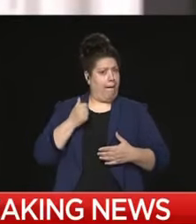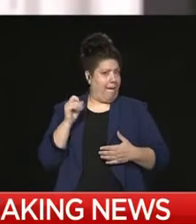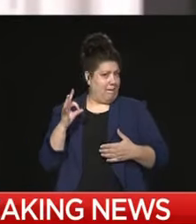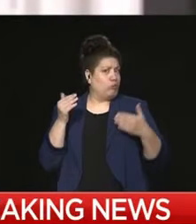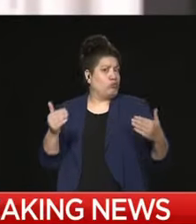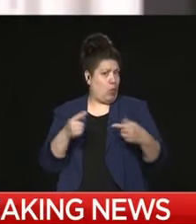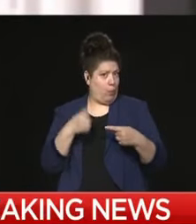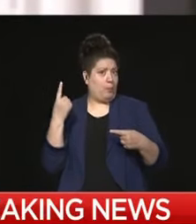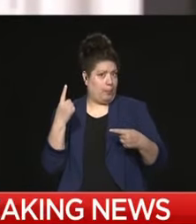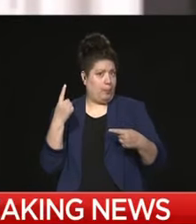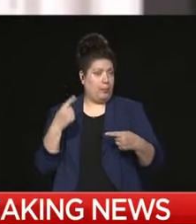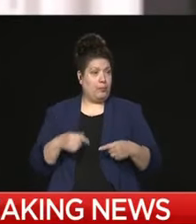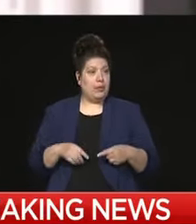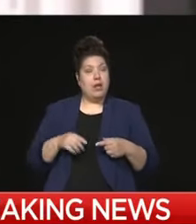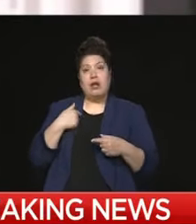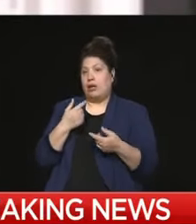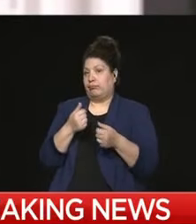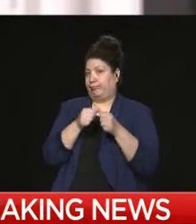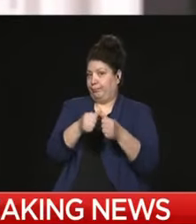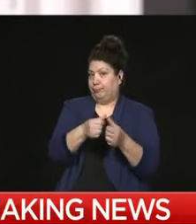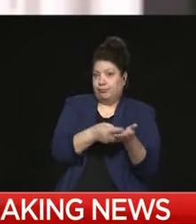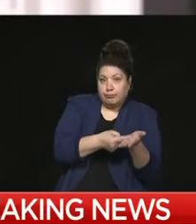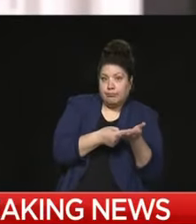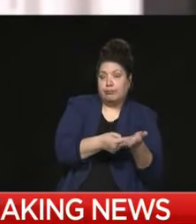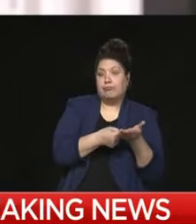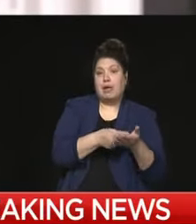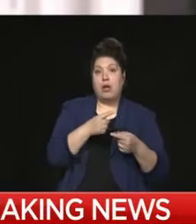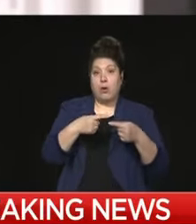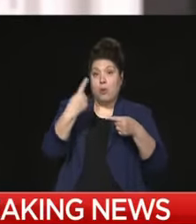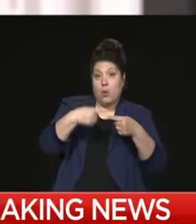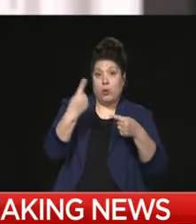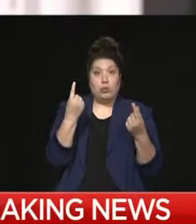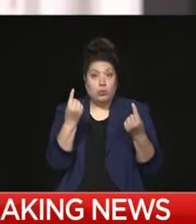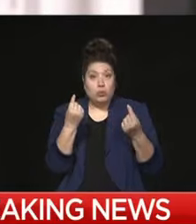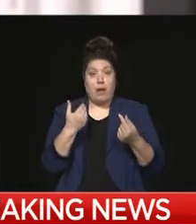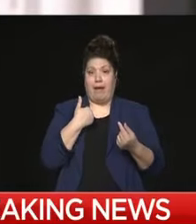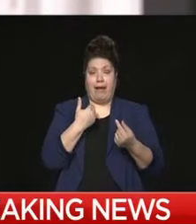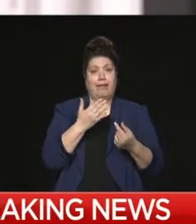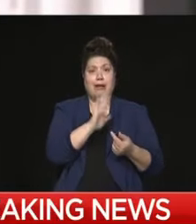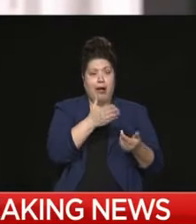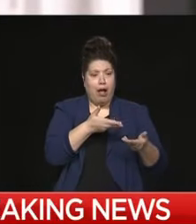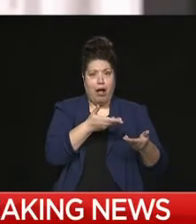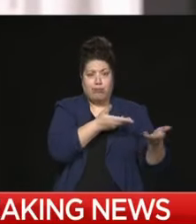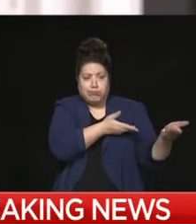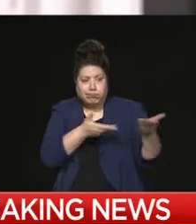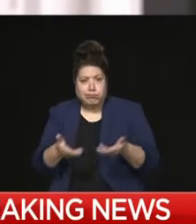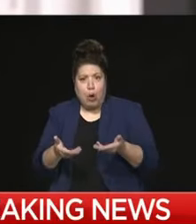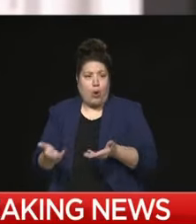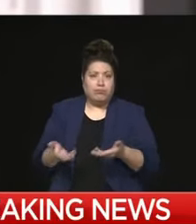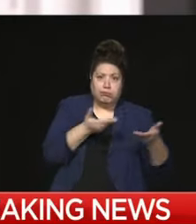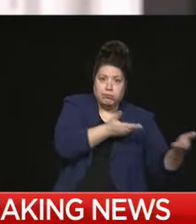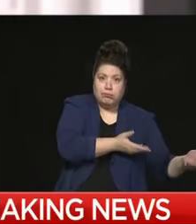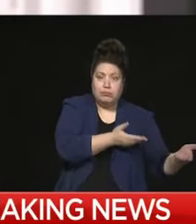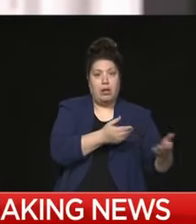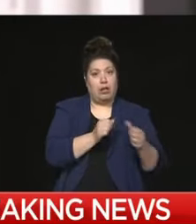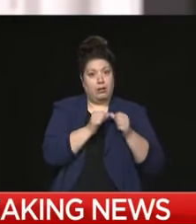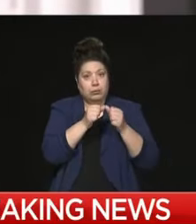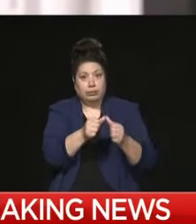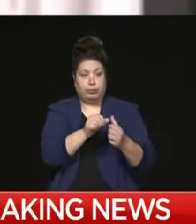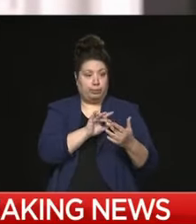ongoing discussions on border issues, on supply chains with the United States all the time. We have a